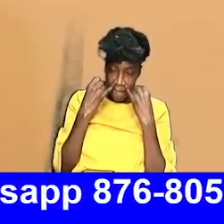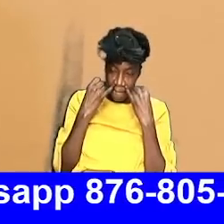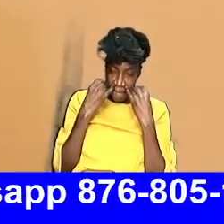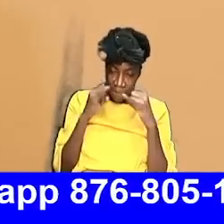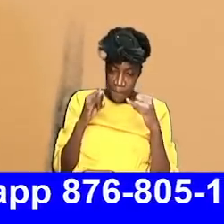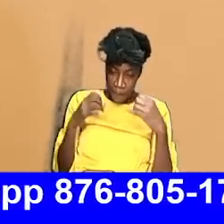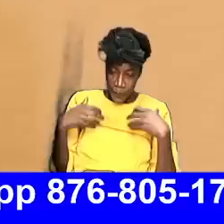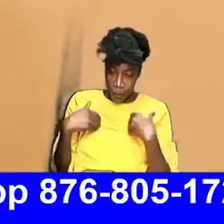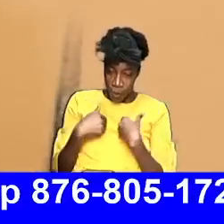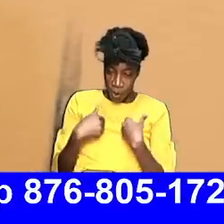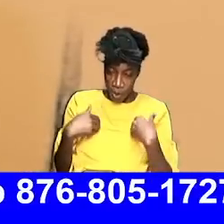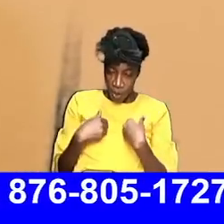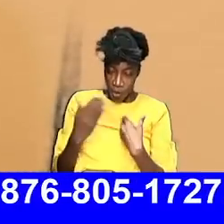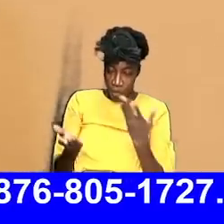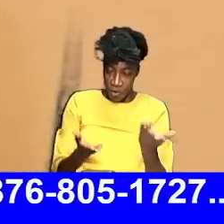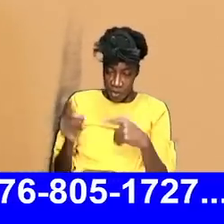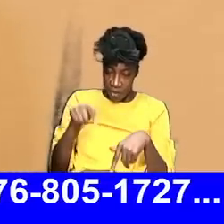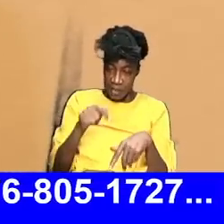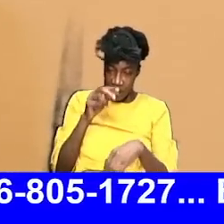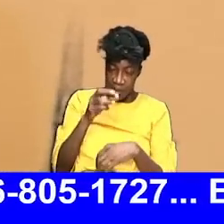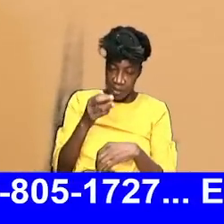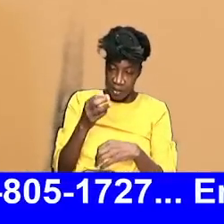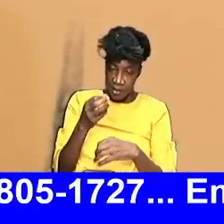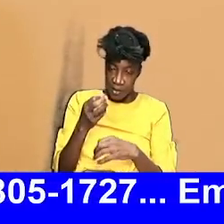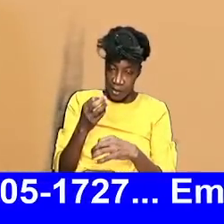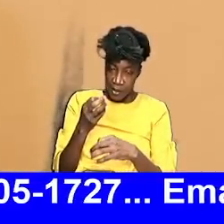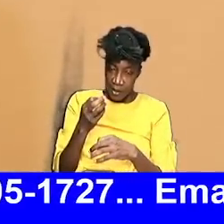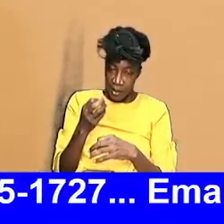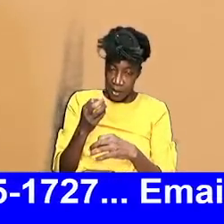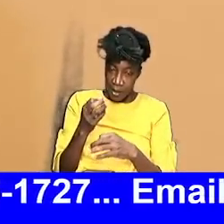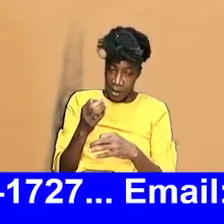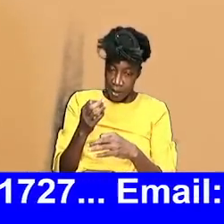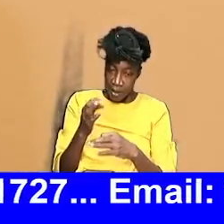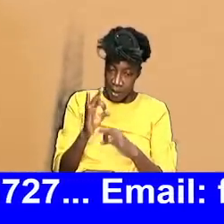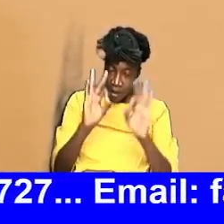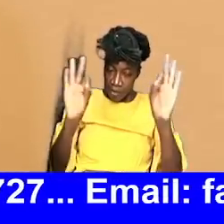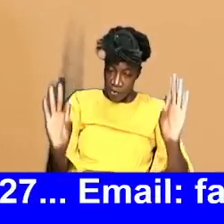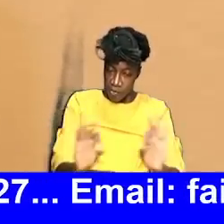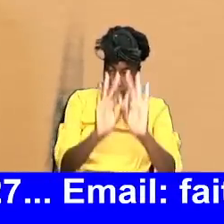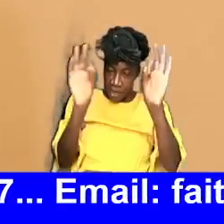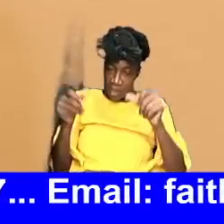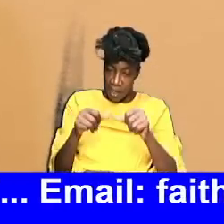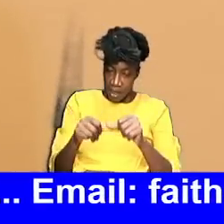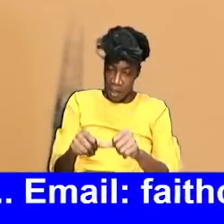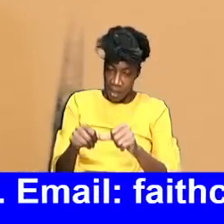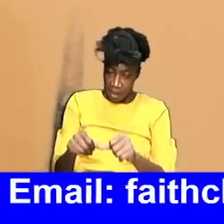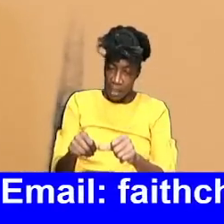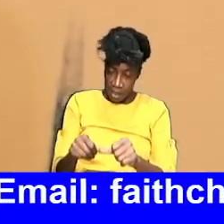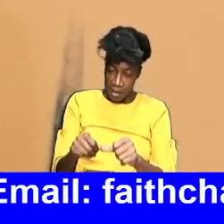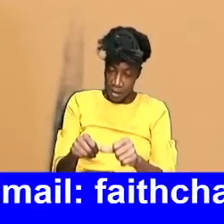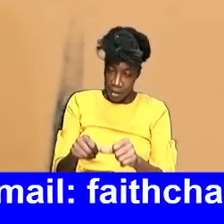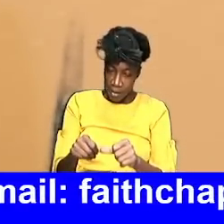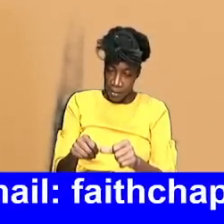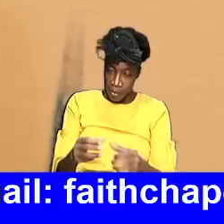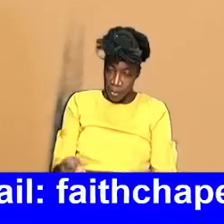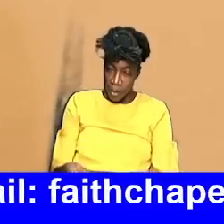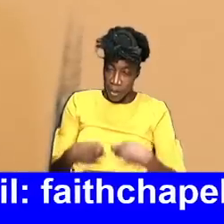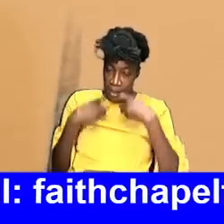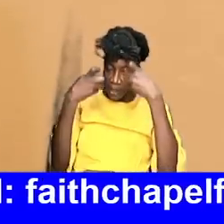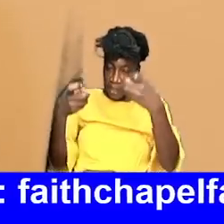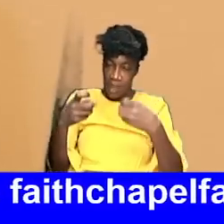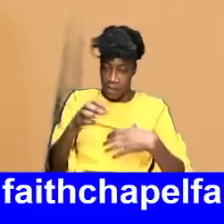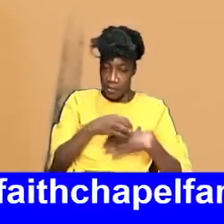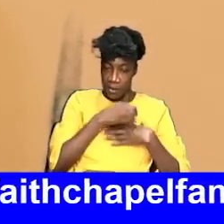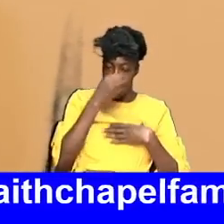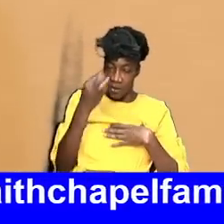youth service this Friday. They continue, praise God, with the whole subject of the gifts of the Spirit. I think